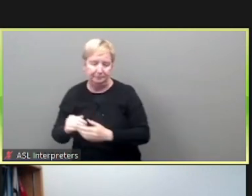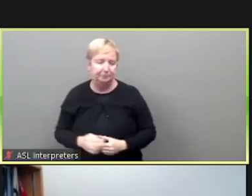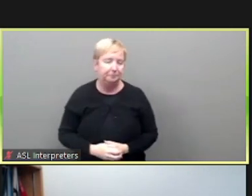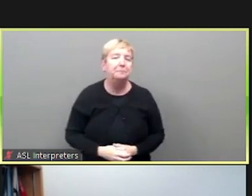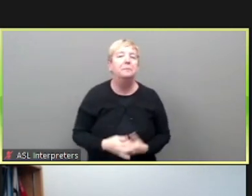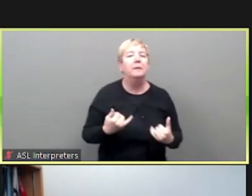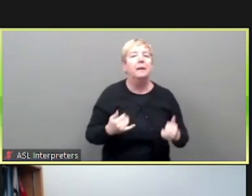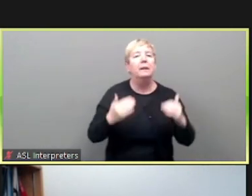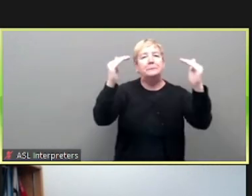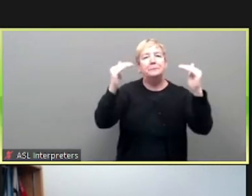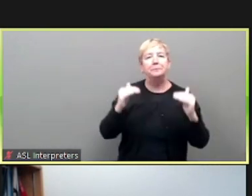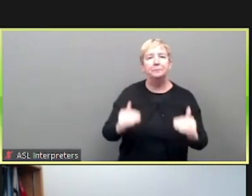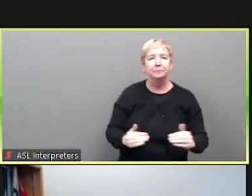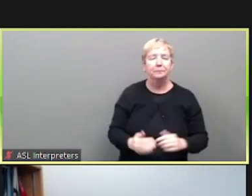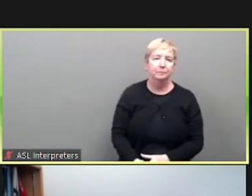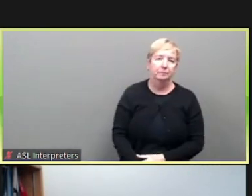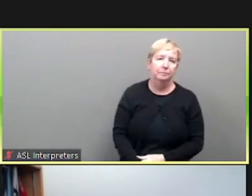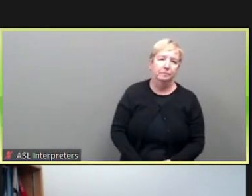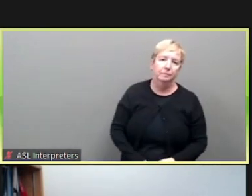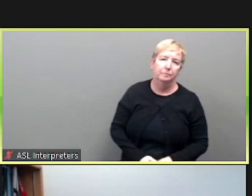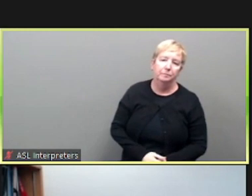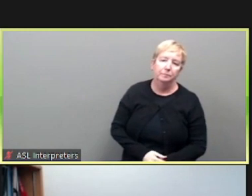the next slide.